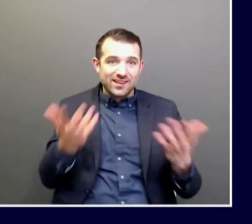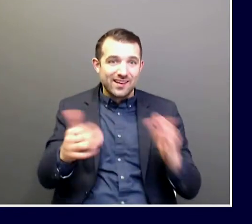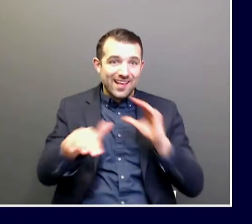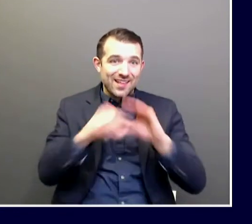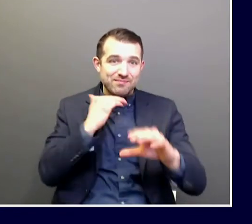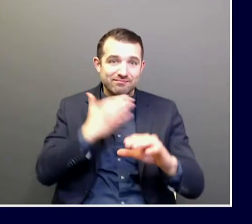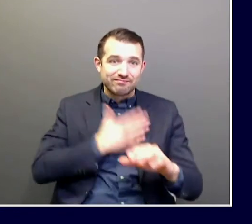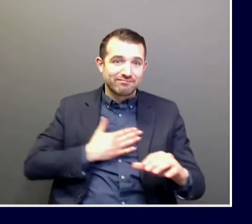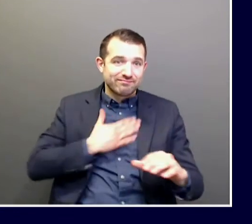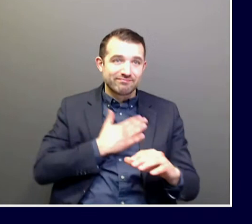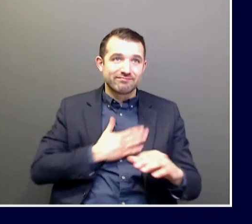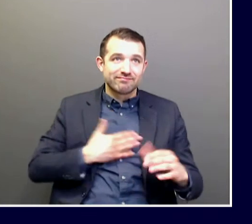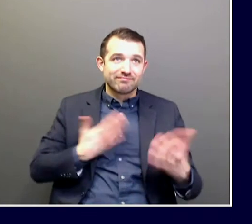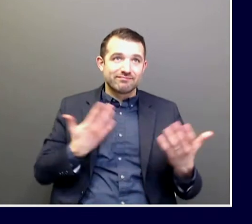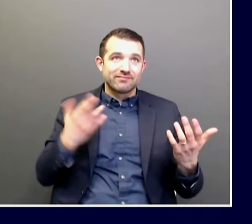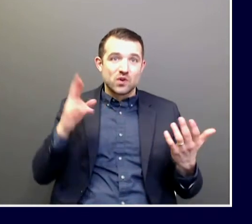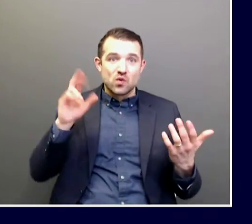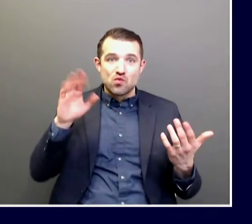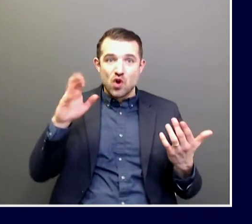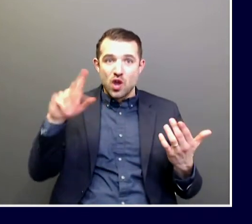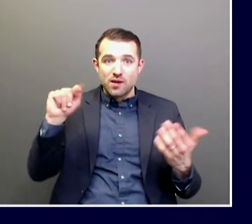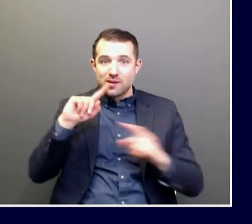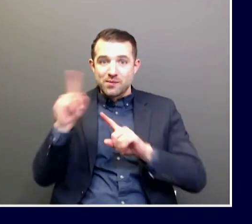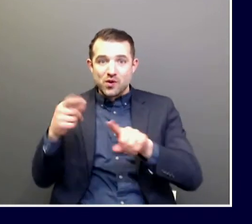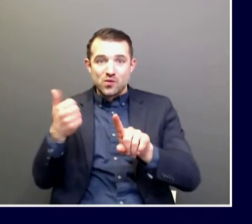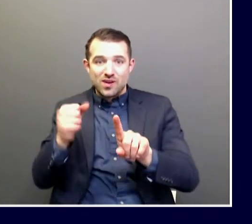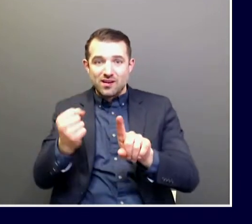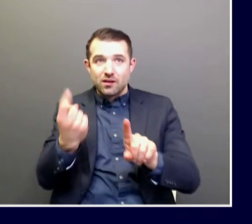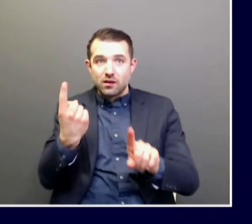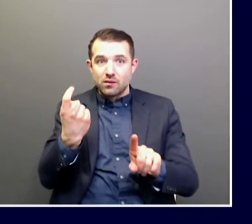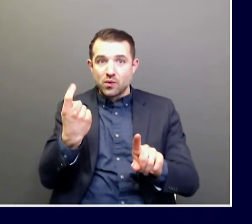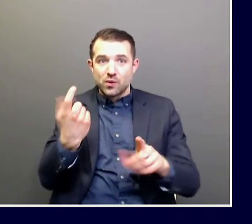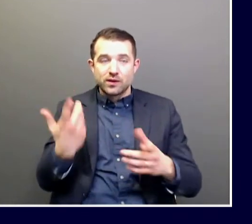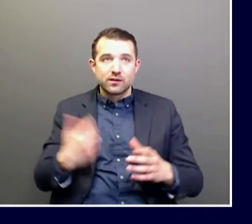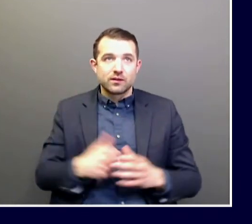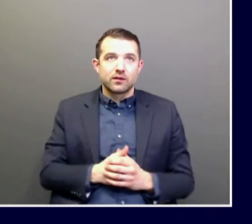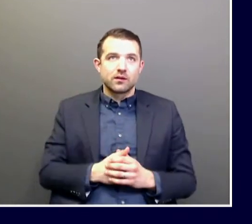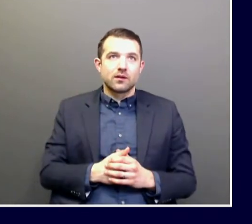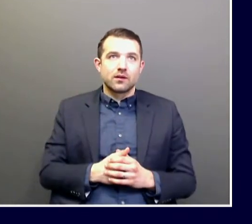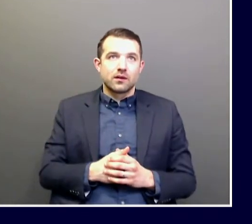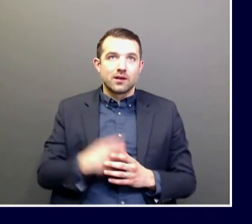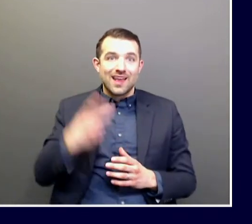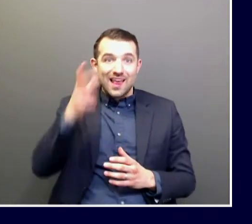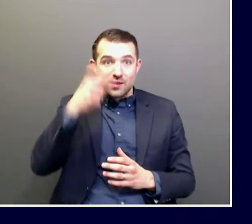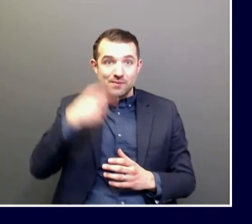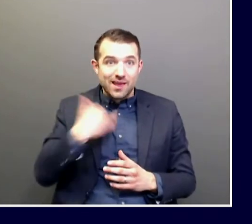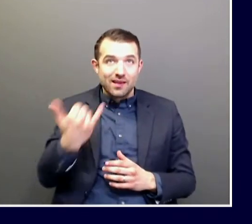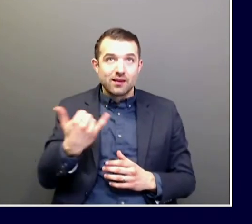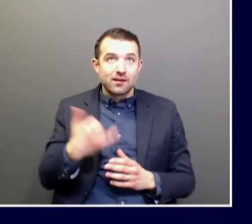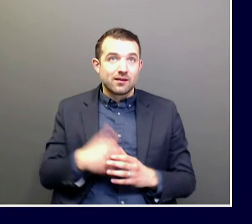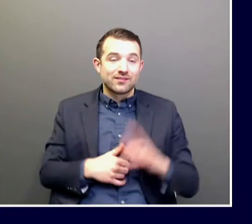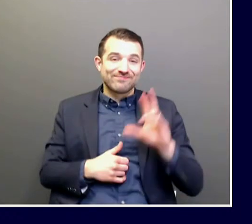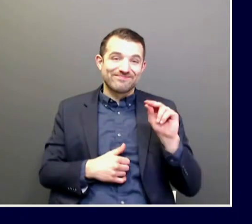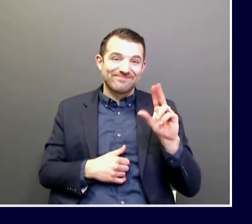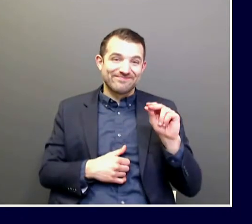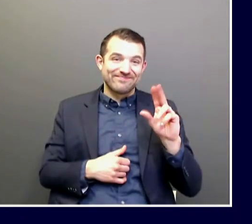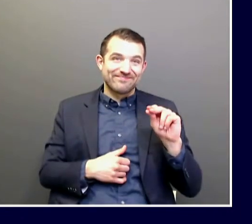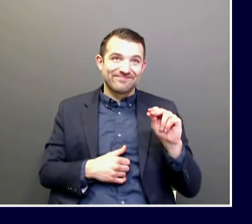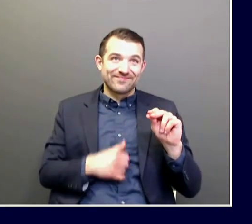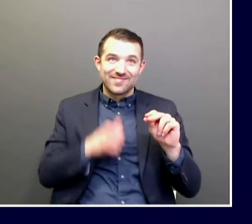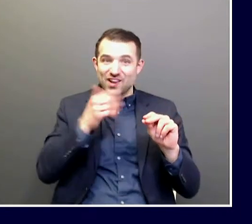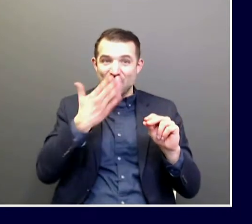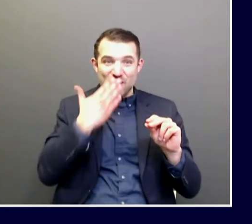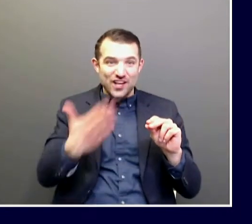get you an answer, but give it another shot, please. All right, can you hear me now? Not that well.